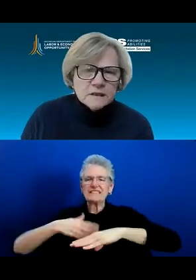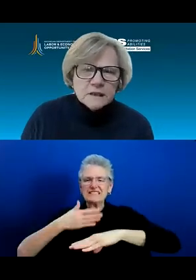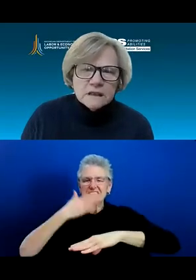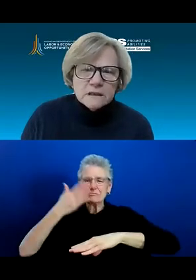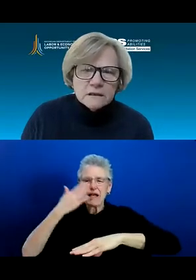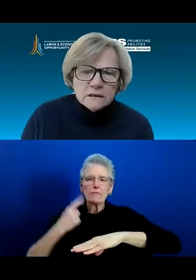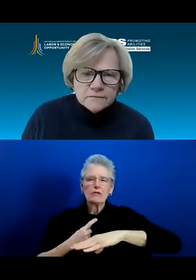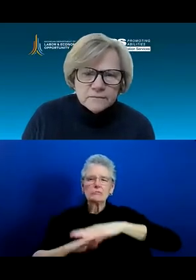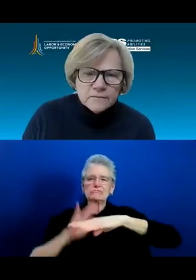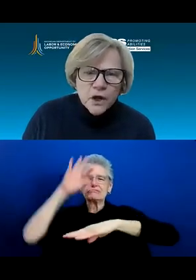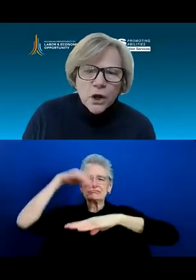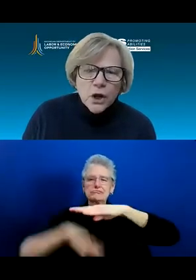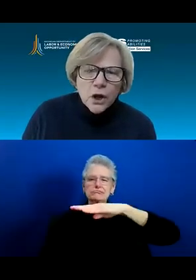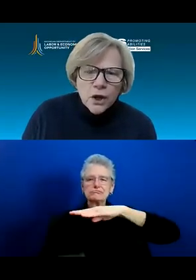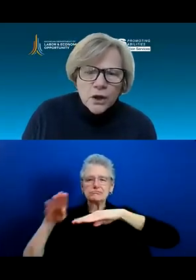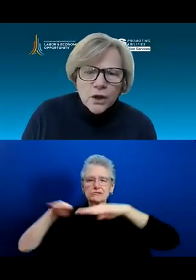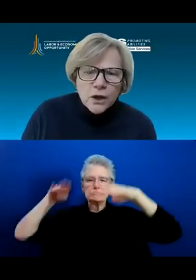Oops.